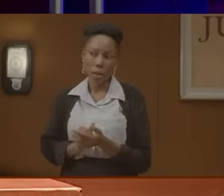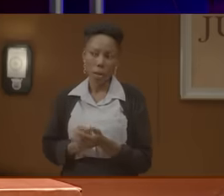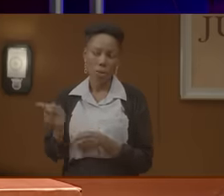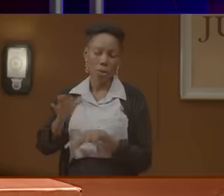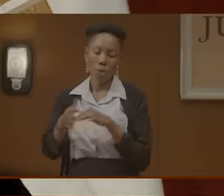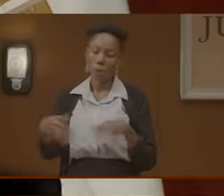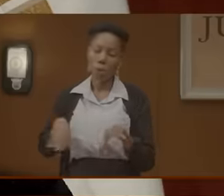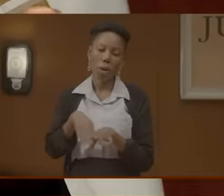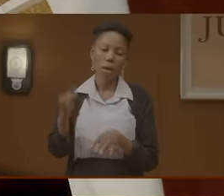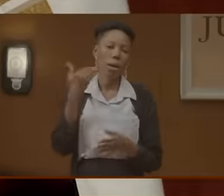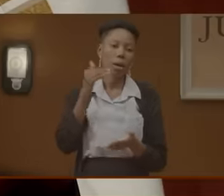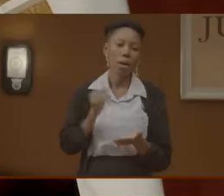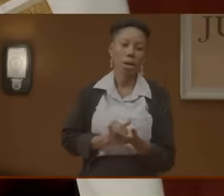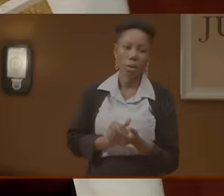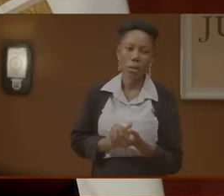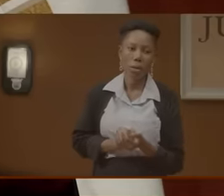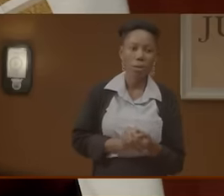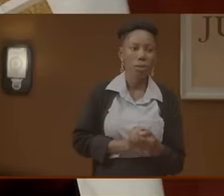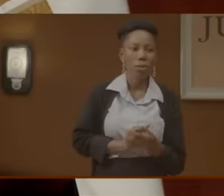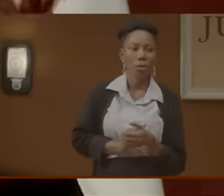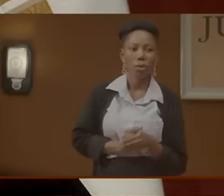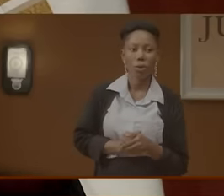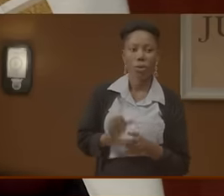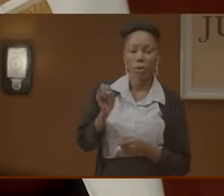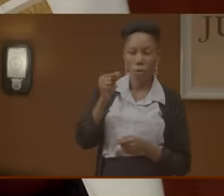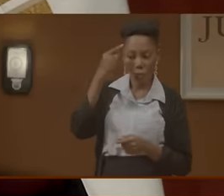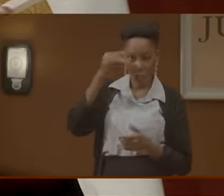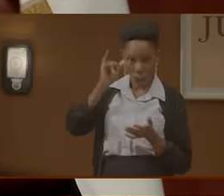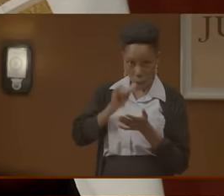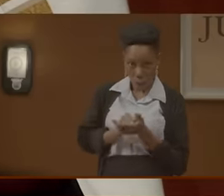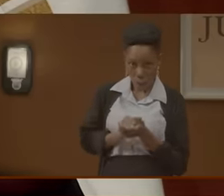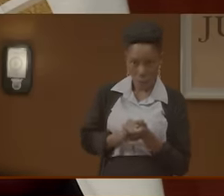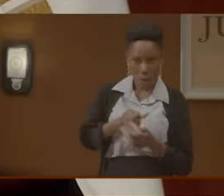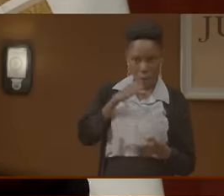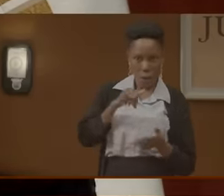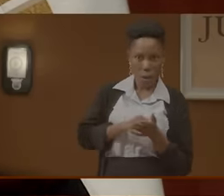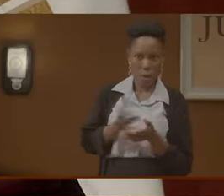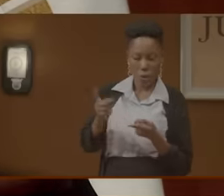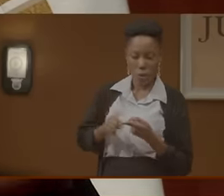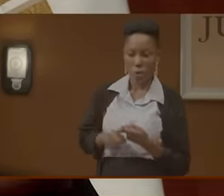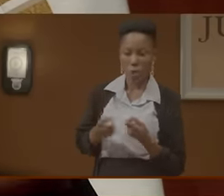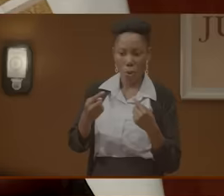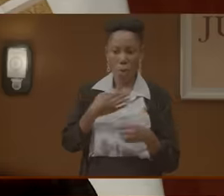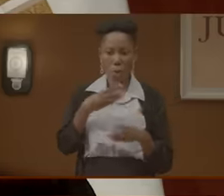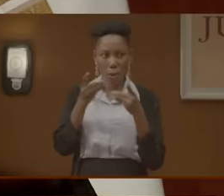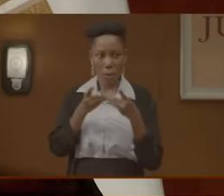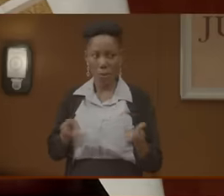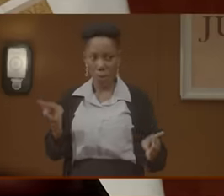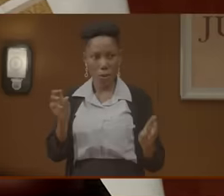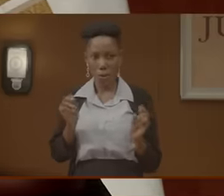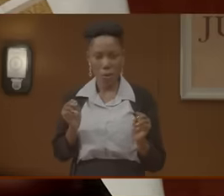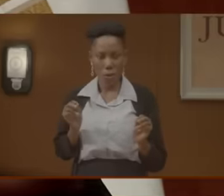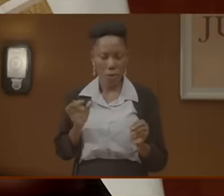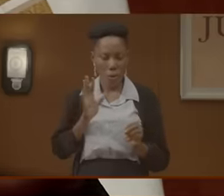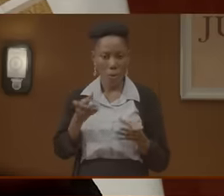again. Yes. So do you understand? Yeah. So the fact that you are here, it's not like she came here because she said she wants to divorce you. And she never mentioned